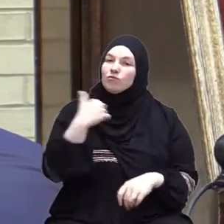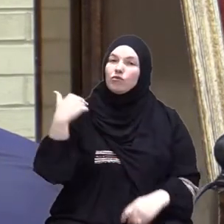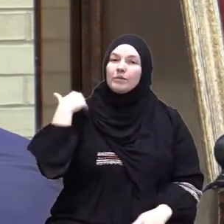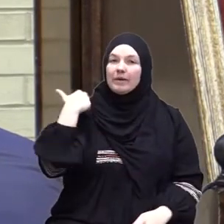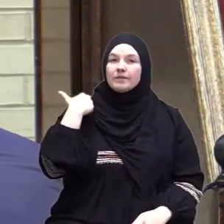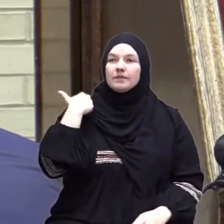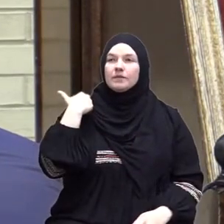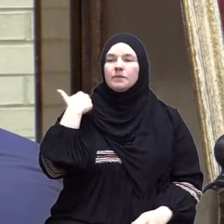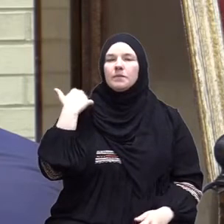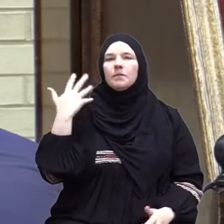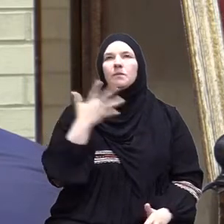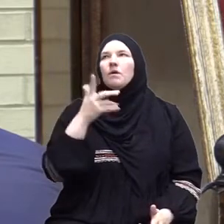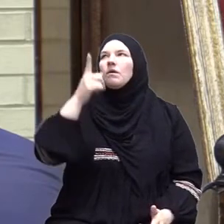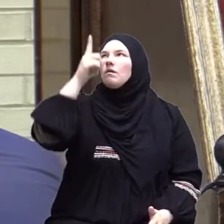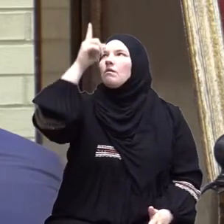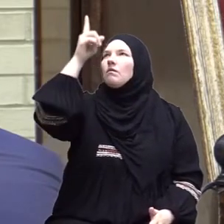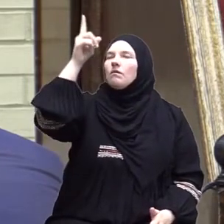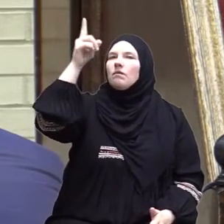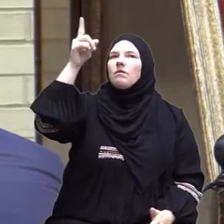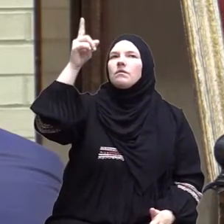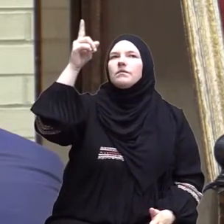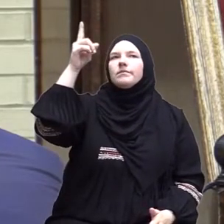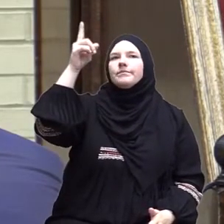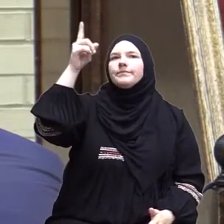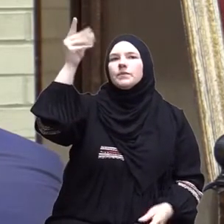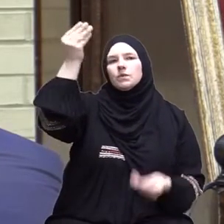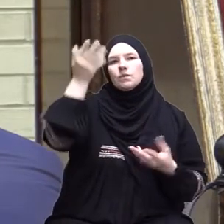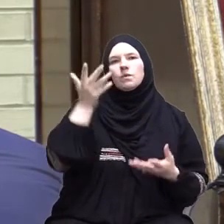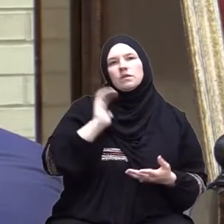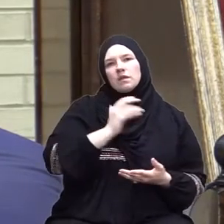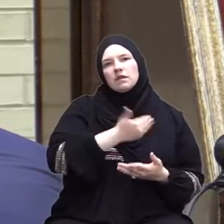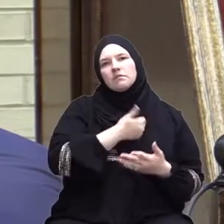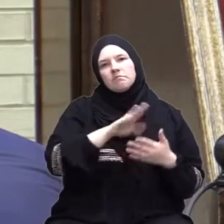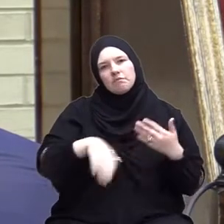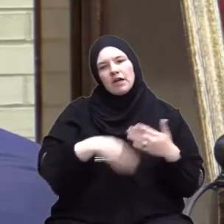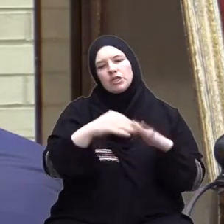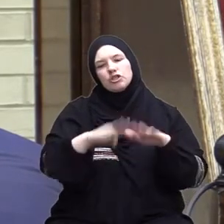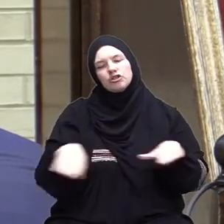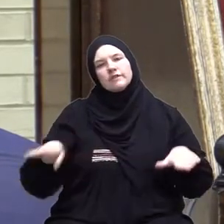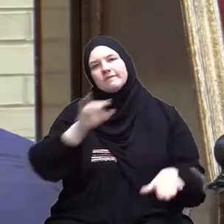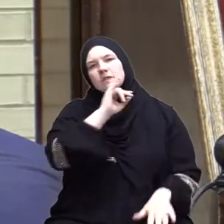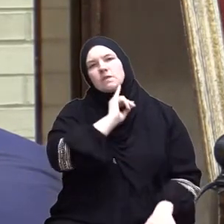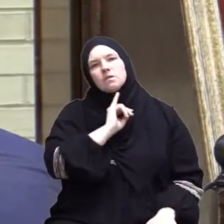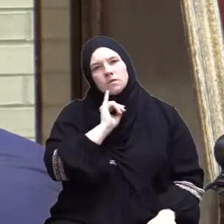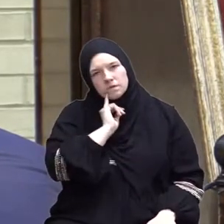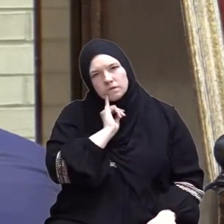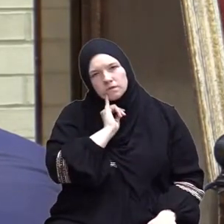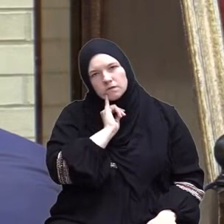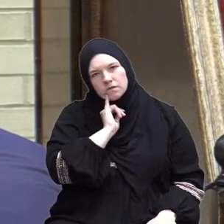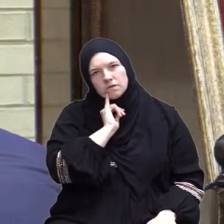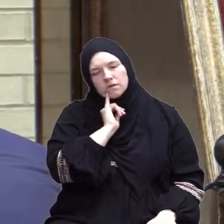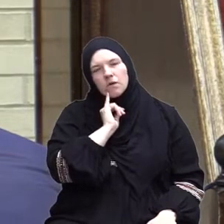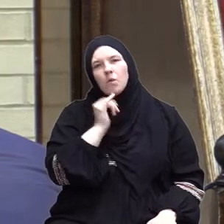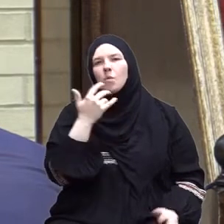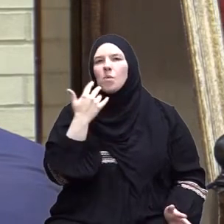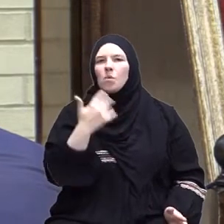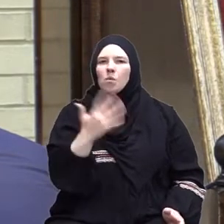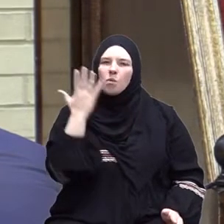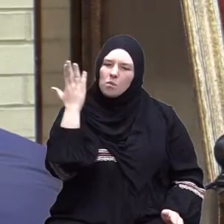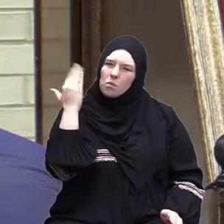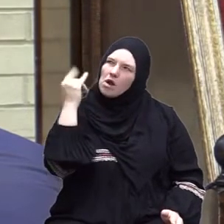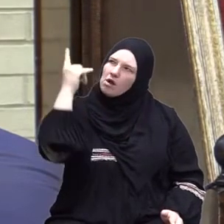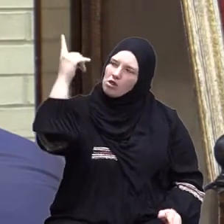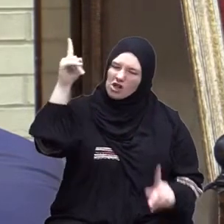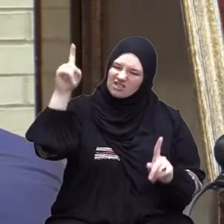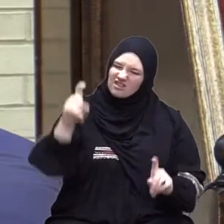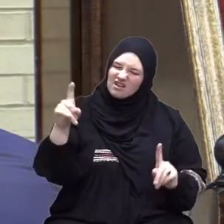I am reminded of what Allah subhanahu wa ta'ala told us about the children of Israel. Why did He put them